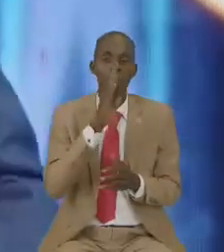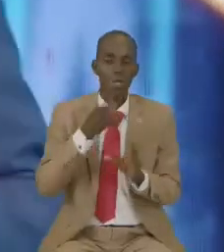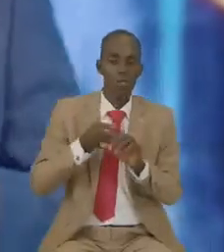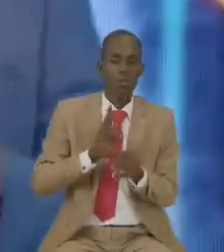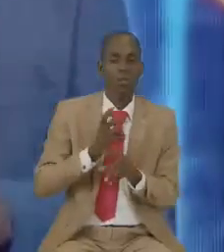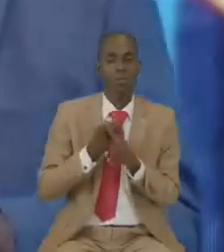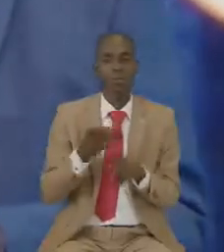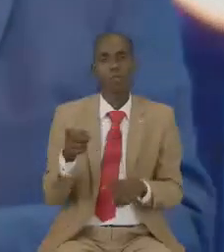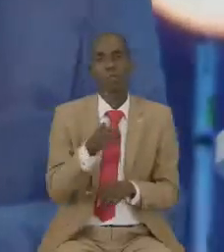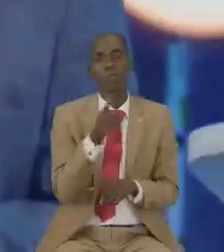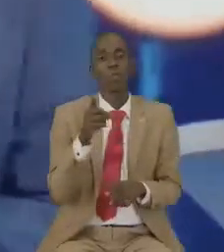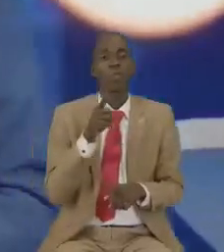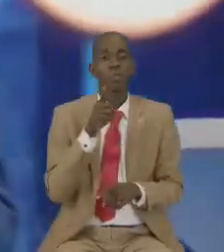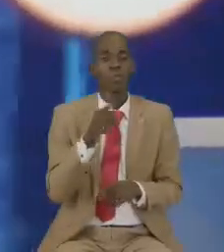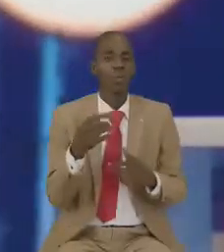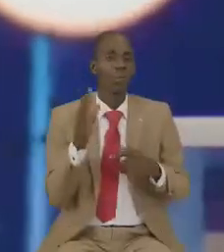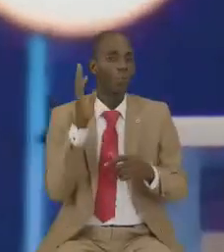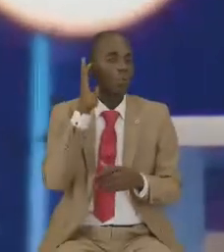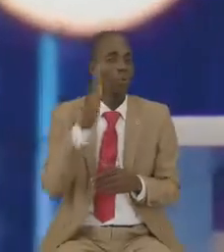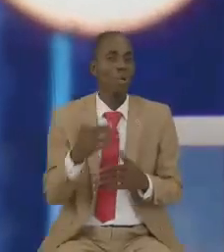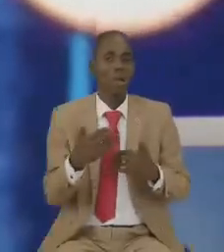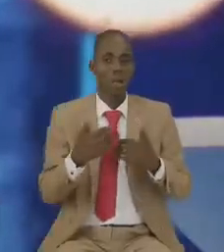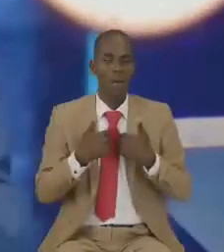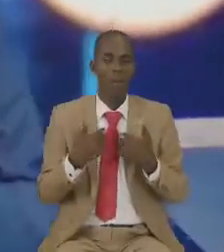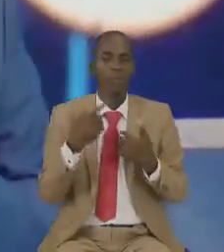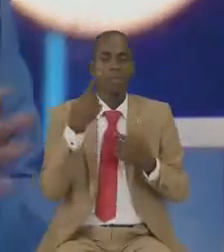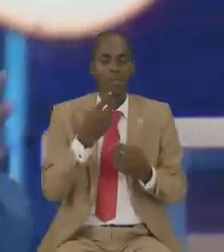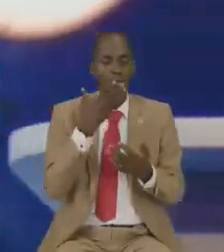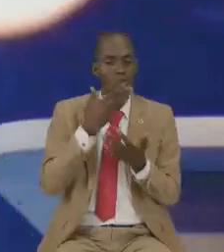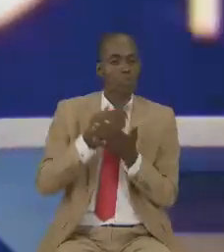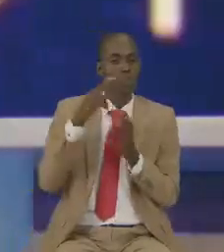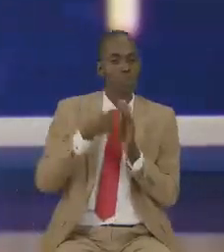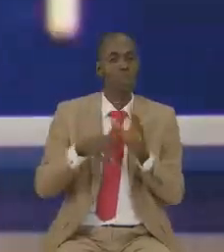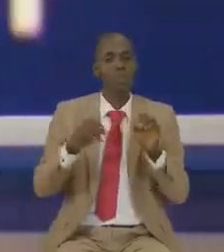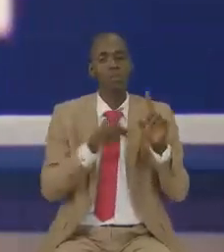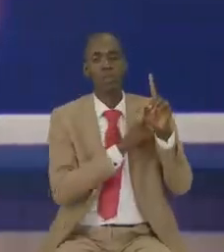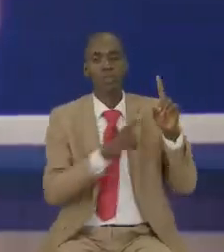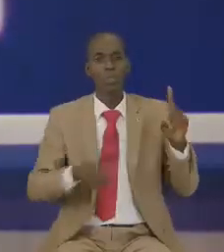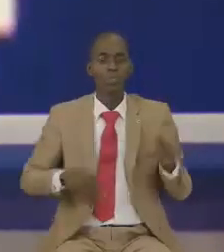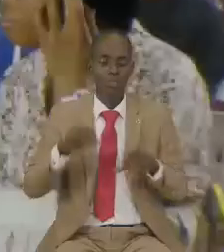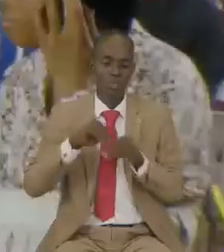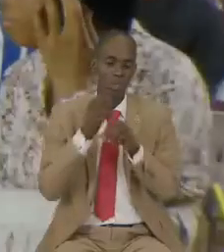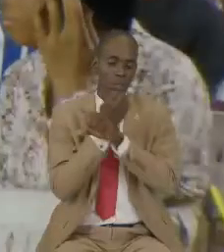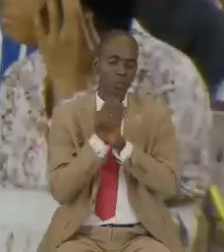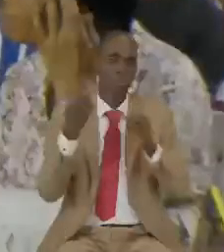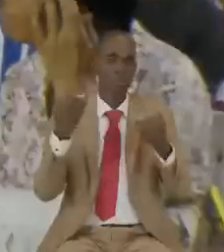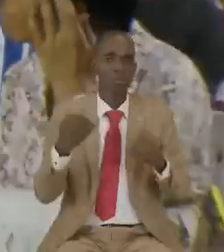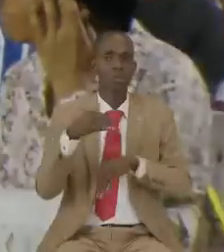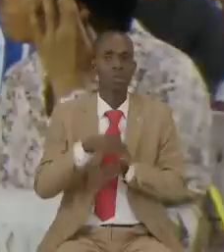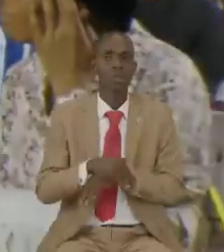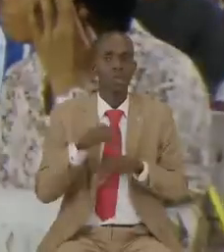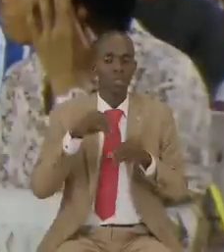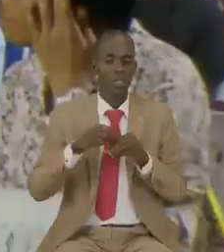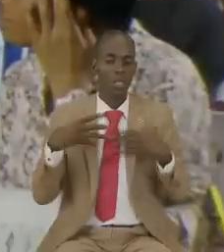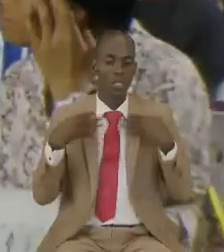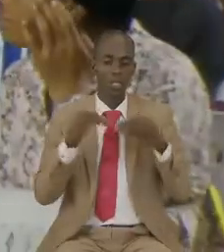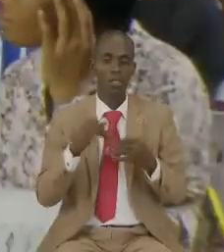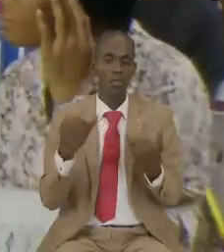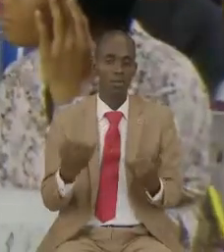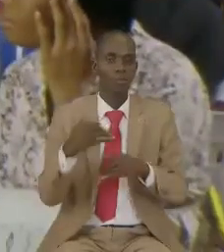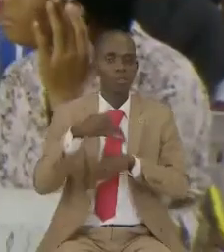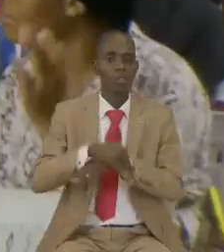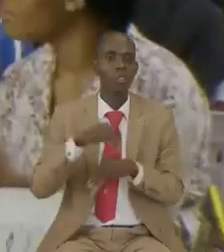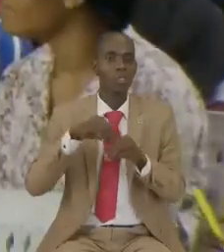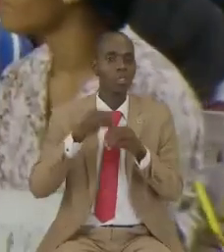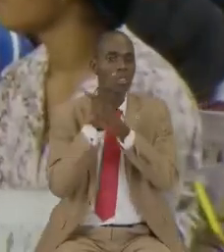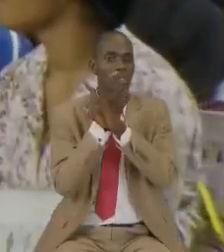you. You'll have the goodness of the Lord in salvation tonight, in healing tonight, in